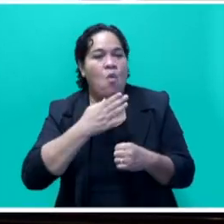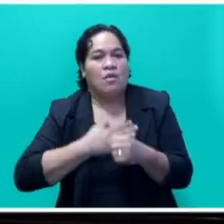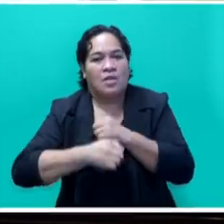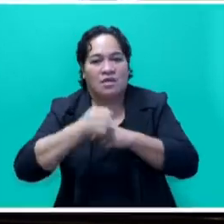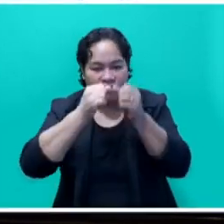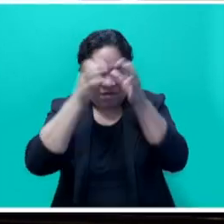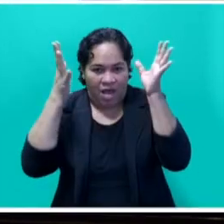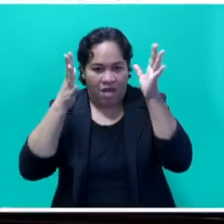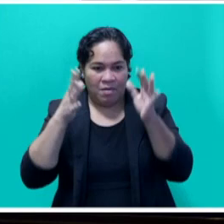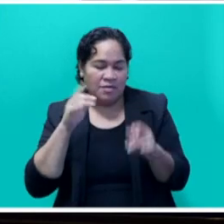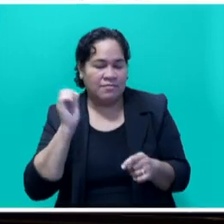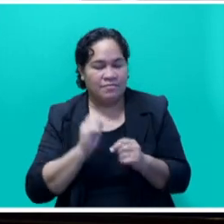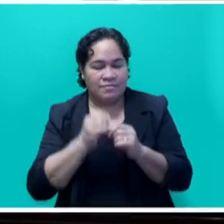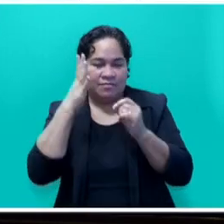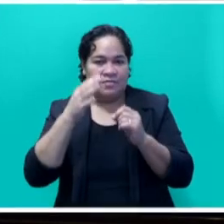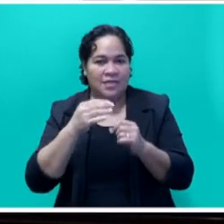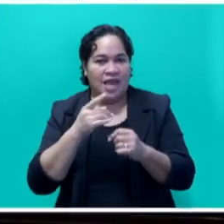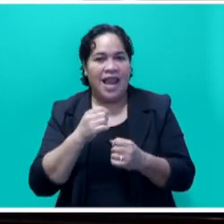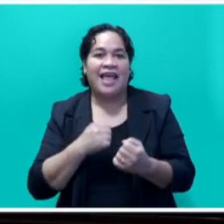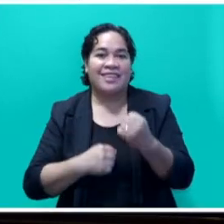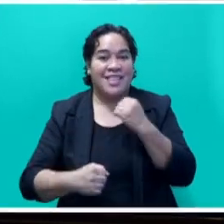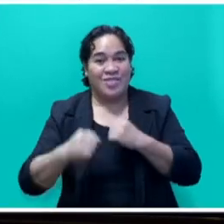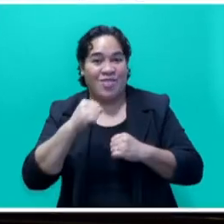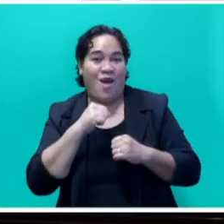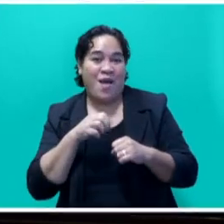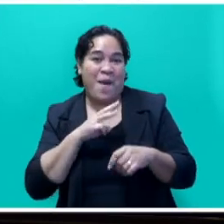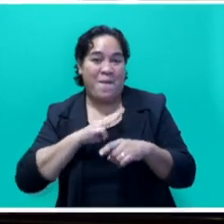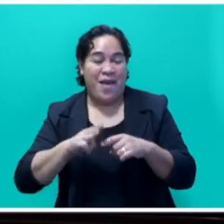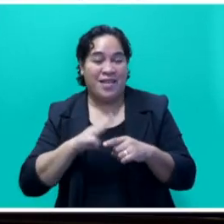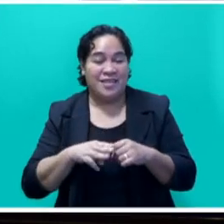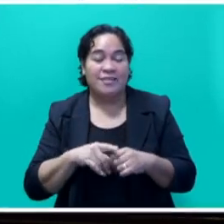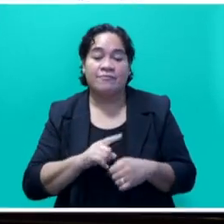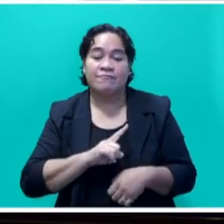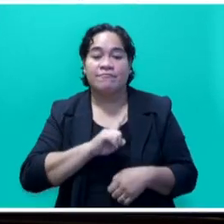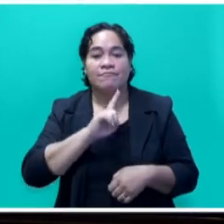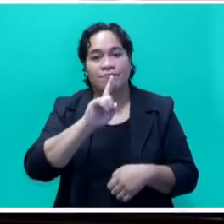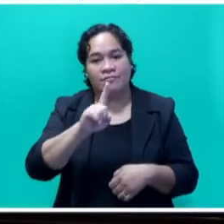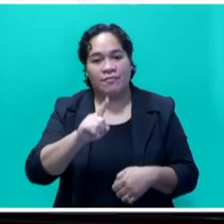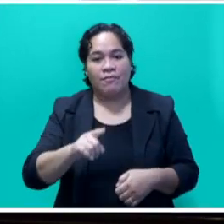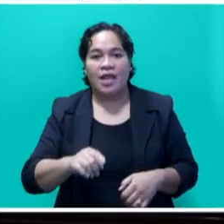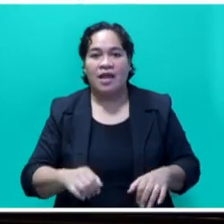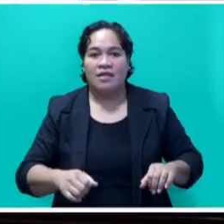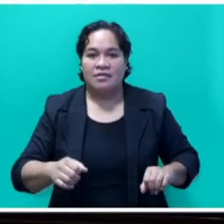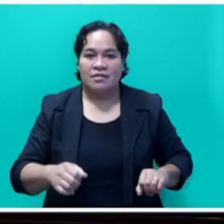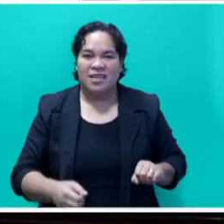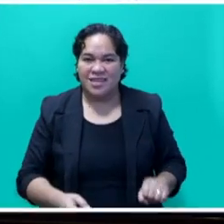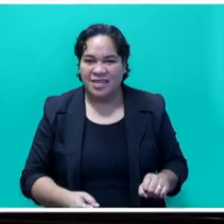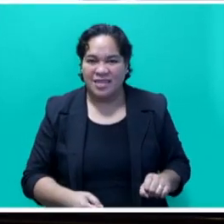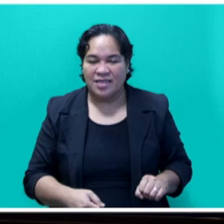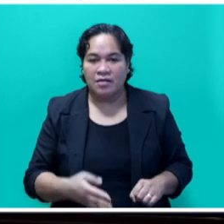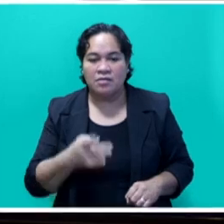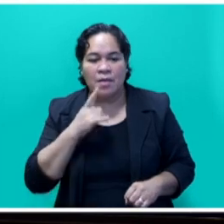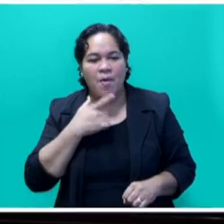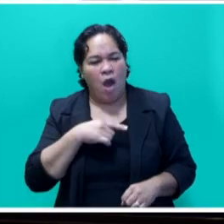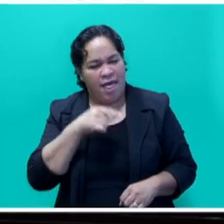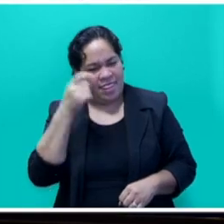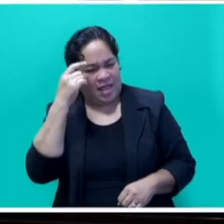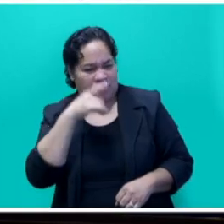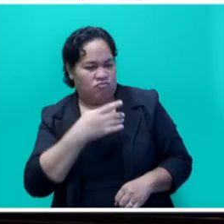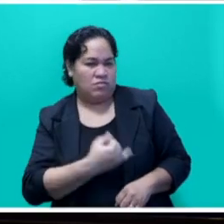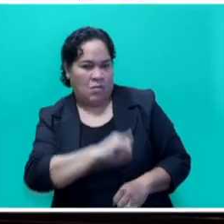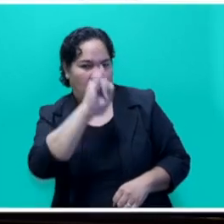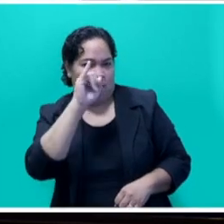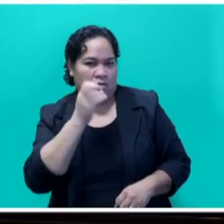went out and did this TikTok messaging, stood in front of Ratu Sukuna, which I think is an insult to spread misinformation, in front of